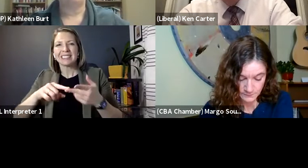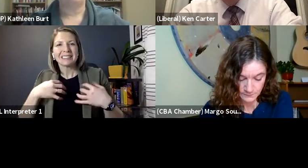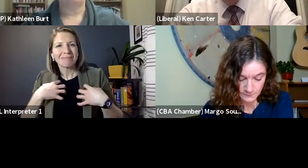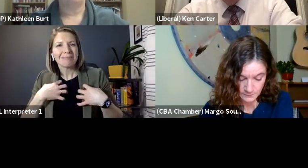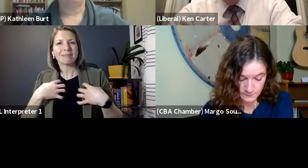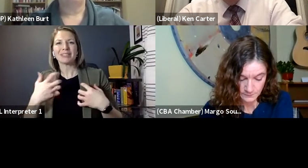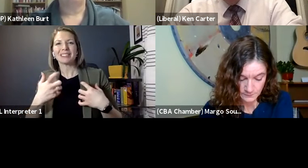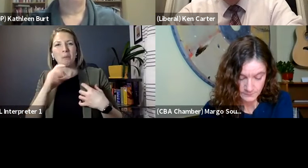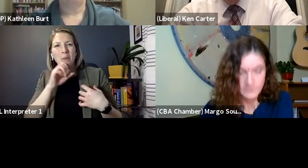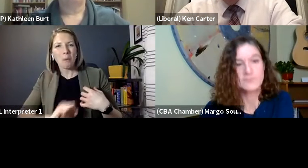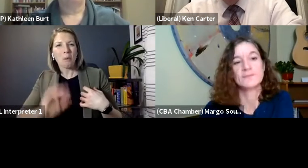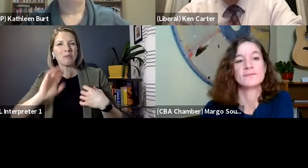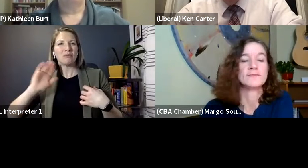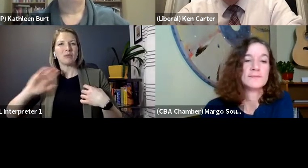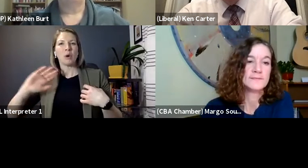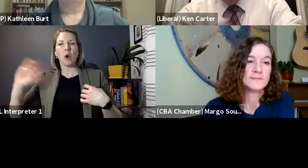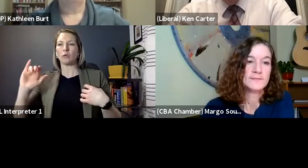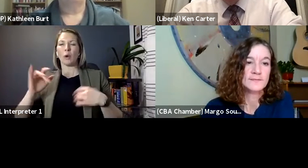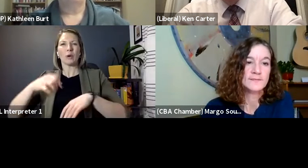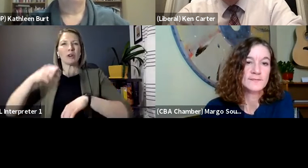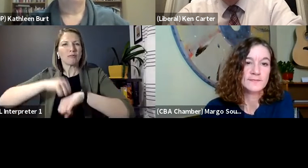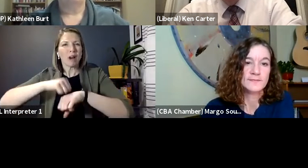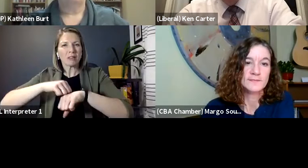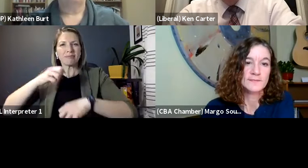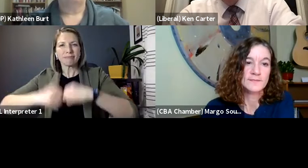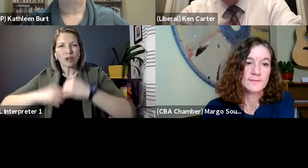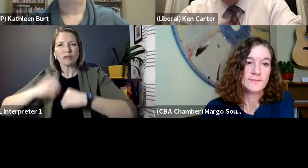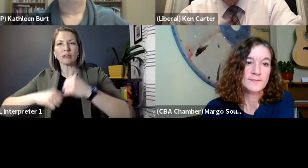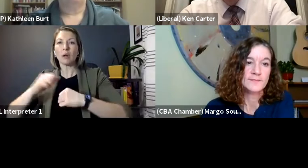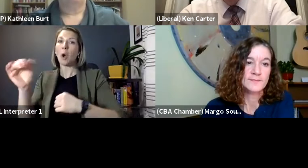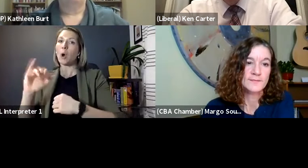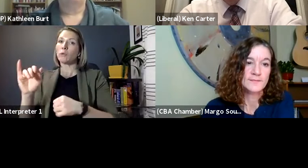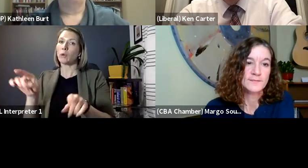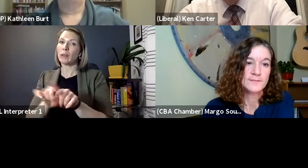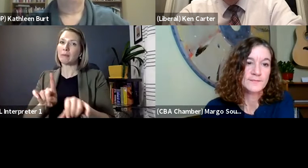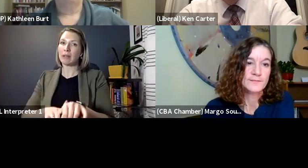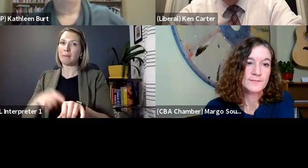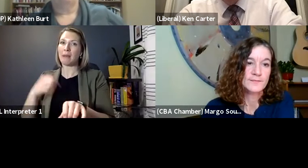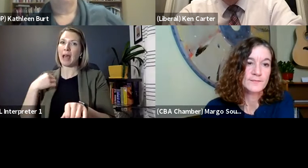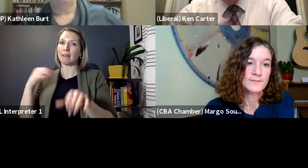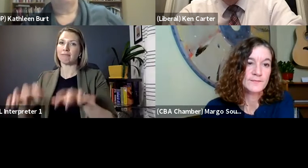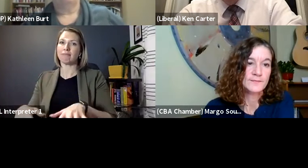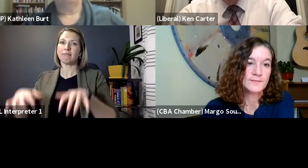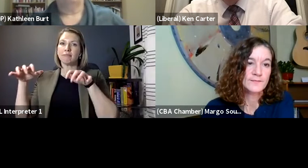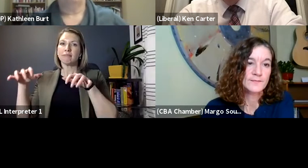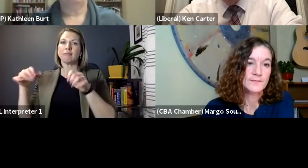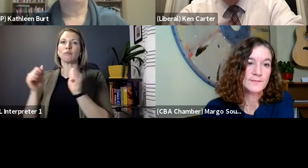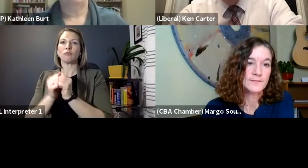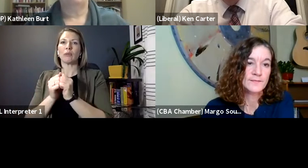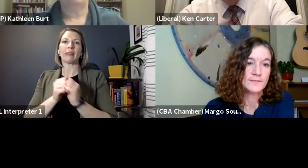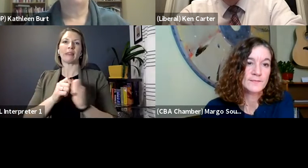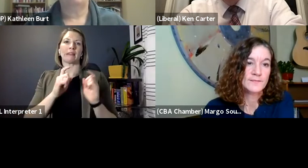ecology of the river valley, complemented by a theater and teaching facilities. Our gift shop, cafe,